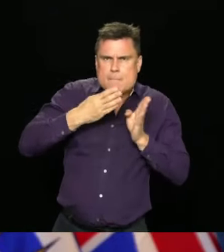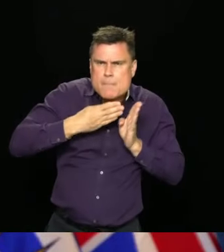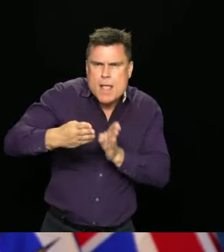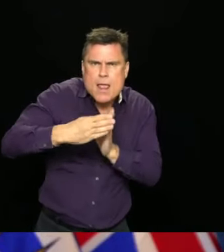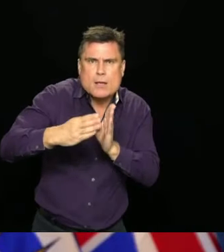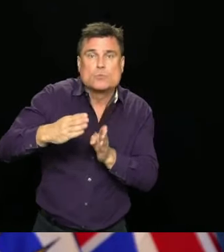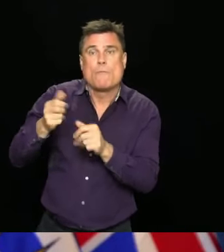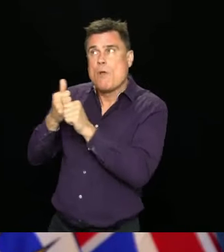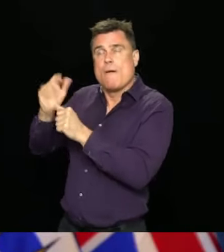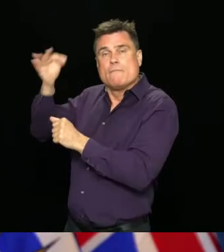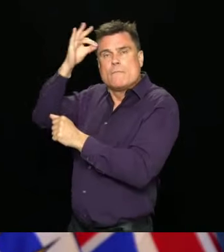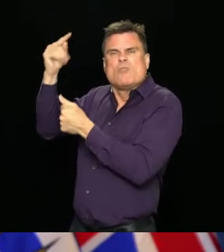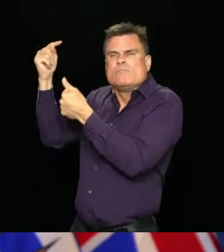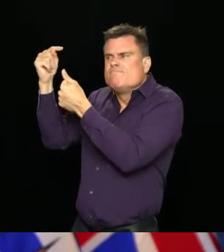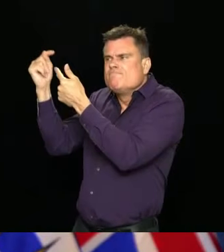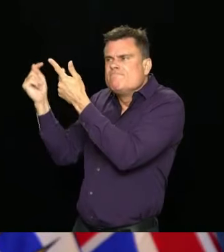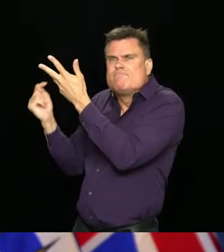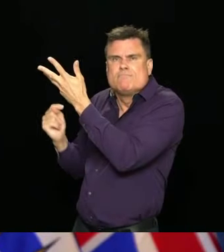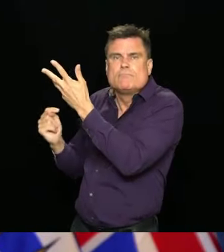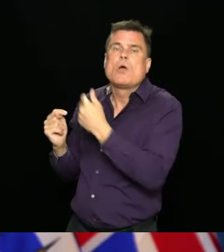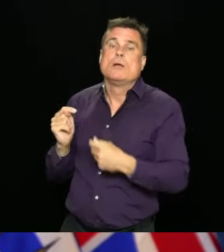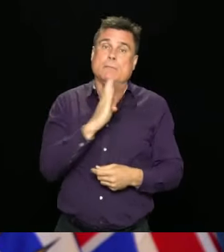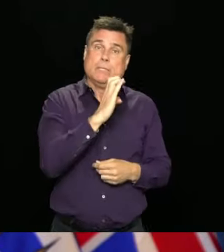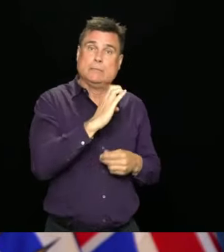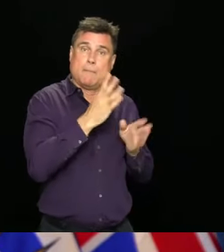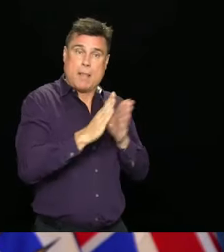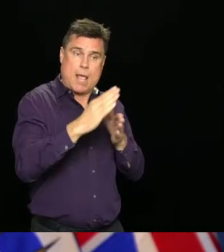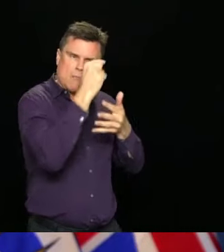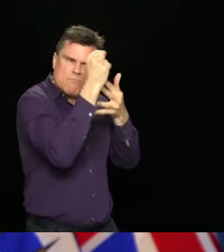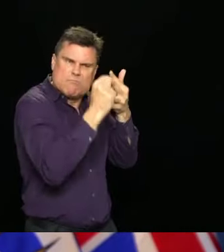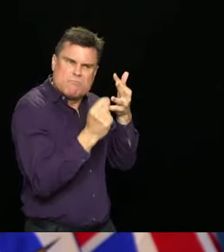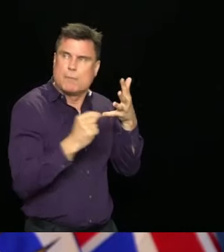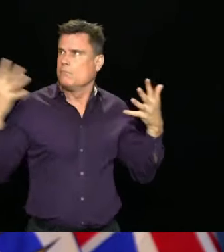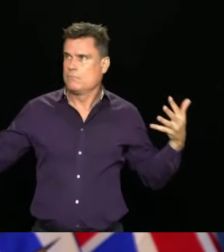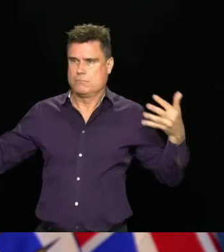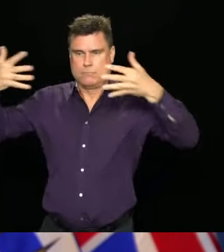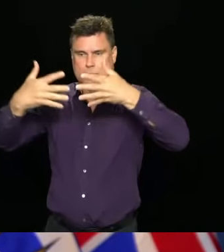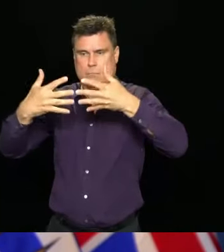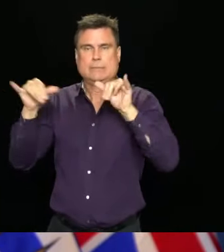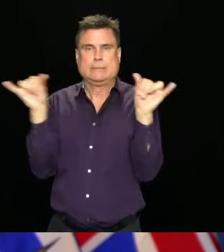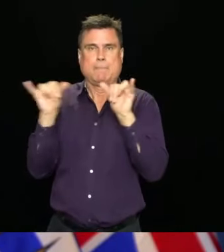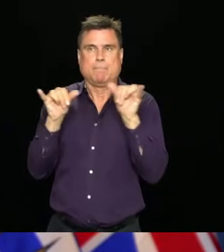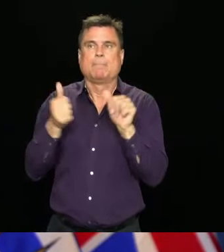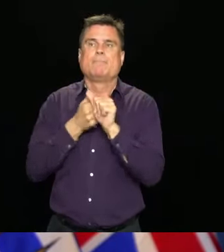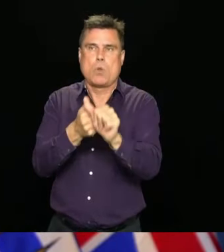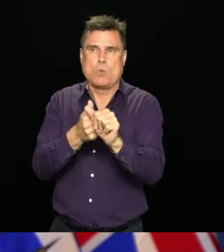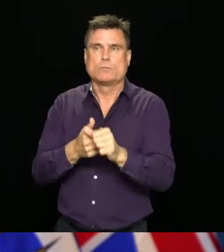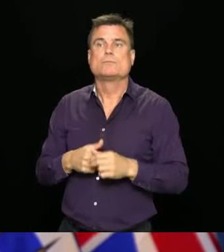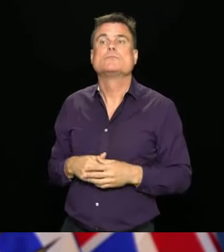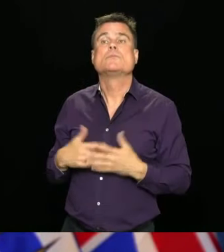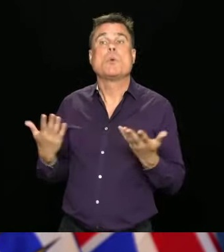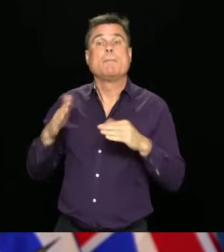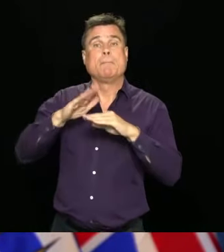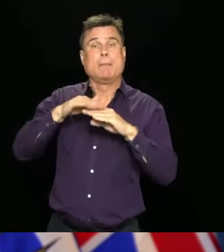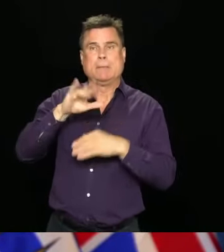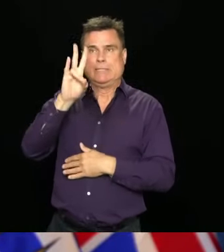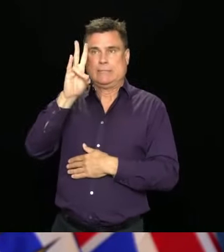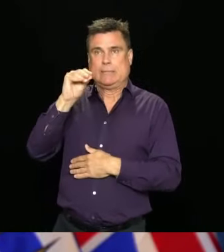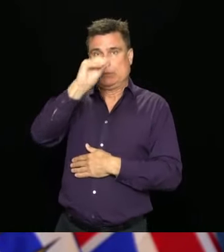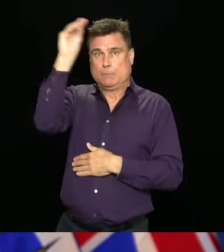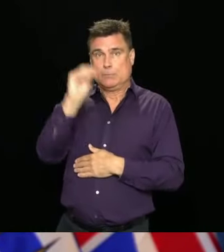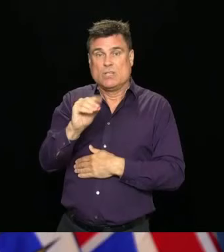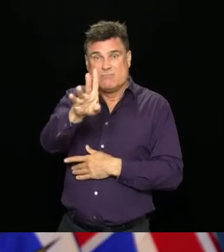criteria, the eviction restrictions apply to businesses that have lost at least 70% of their revenue. Now,